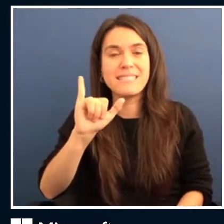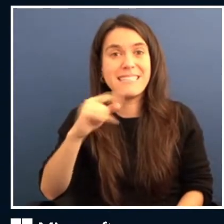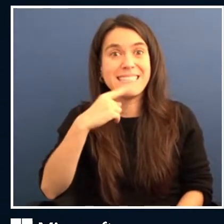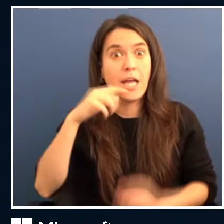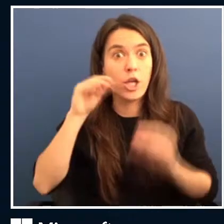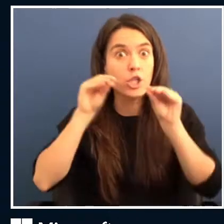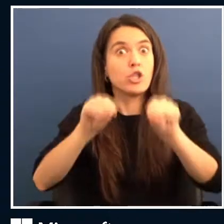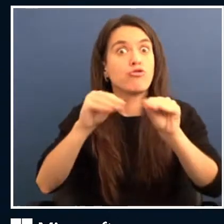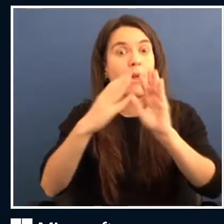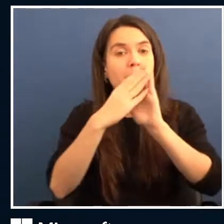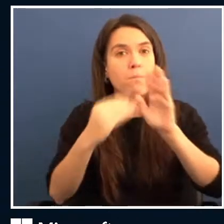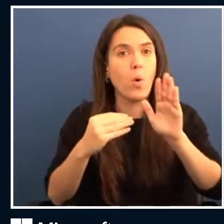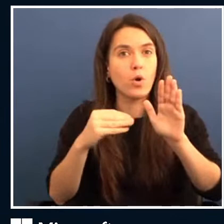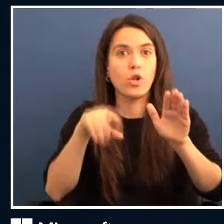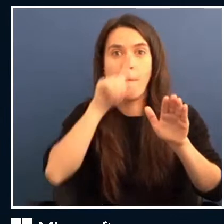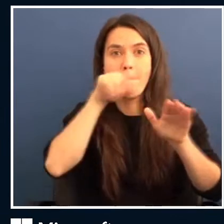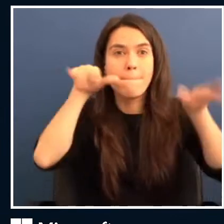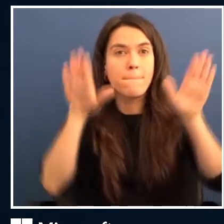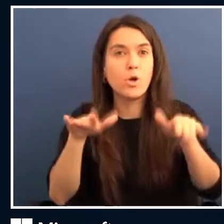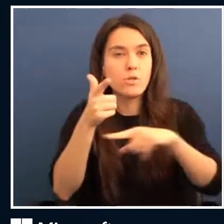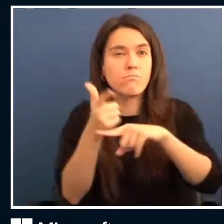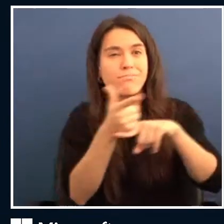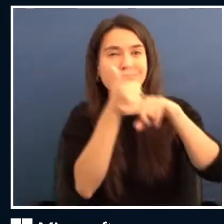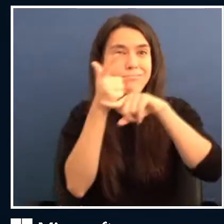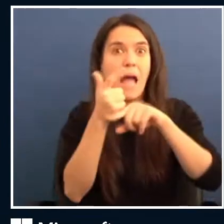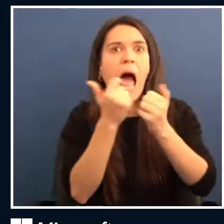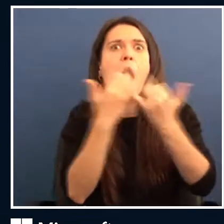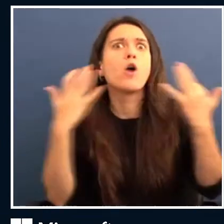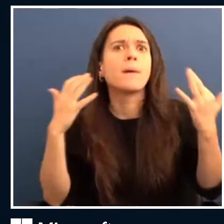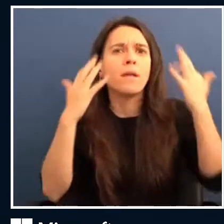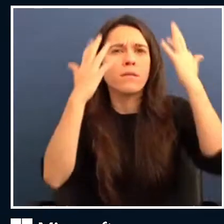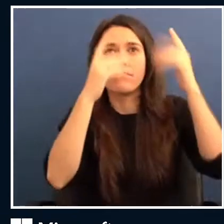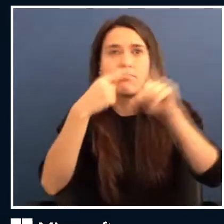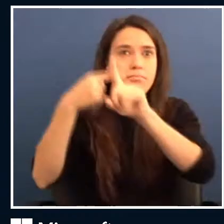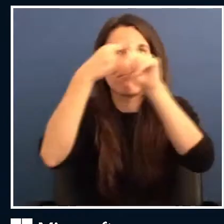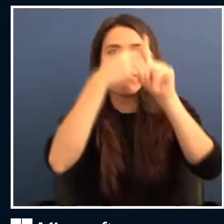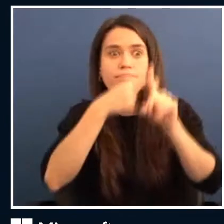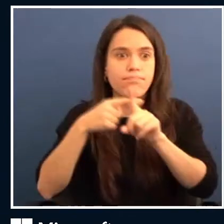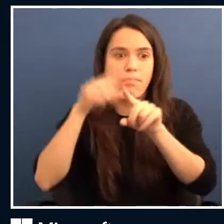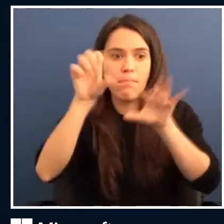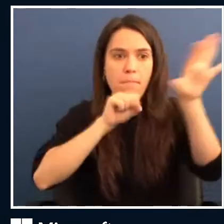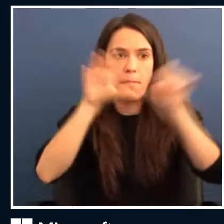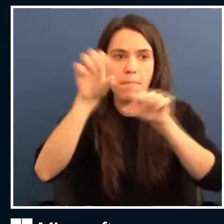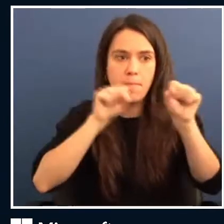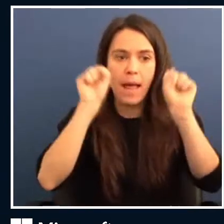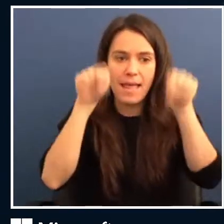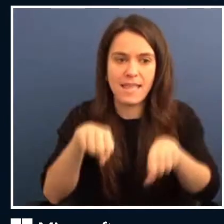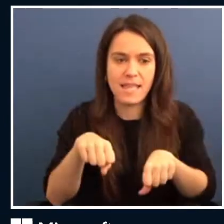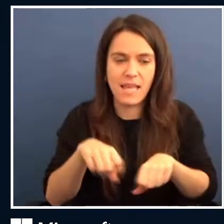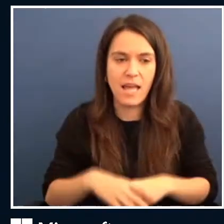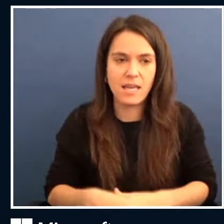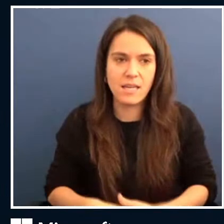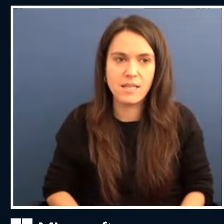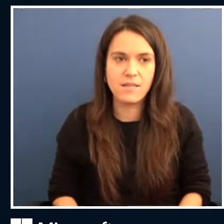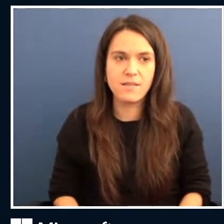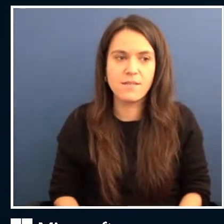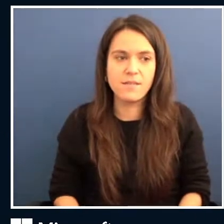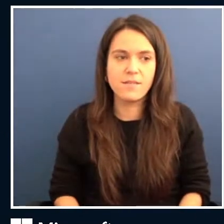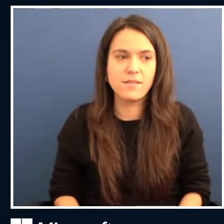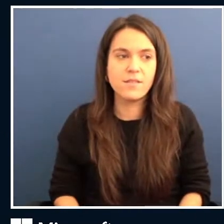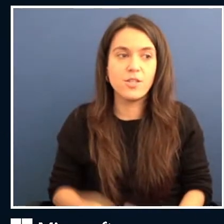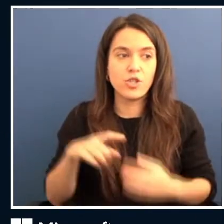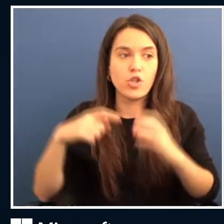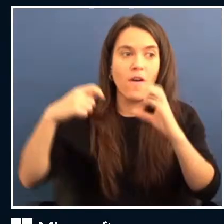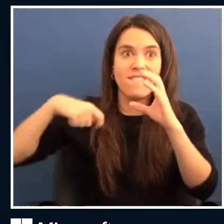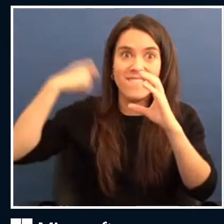endangered birds. And the main idea there was that to come up with a data set, they used the video. So from the video, if you mark up the